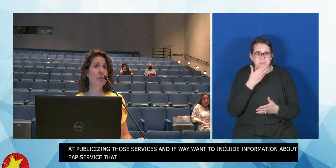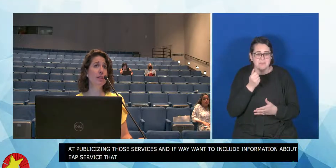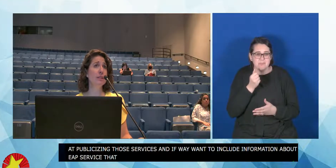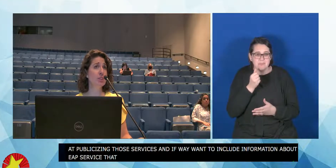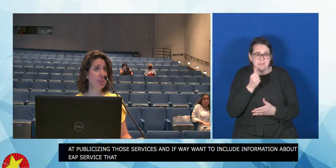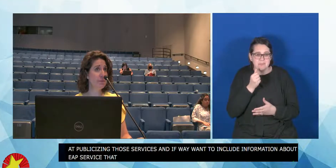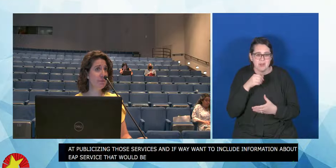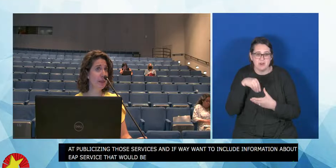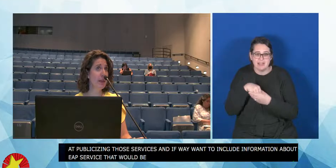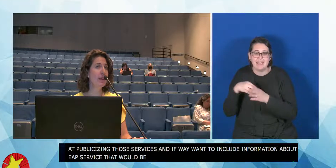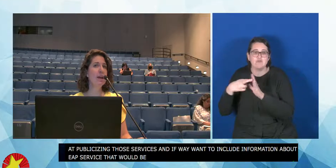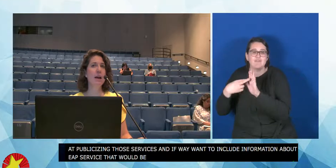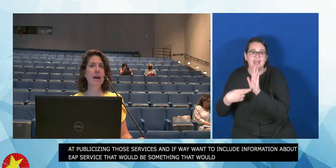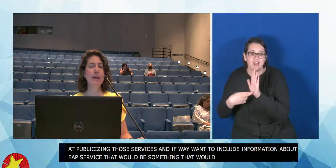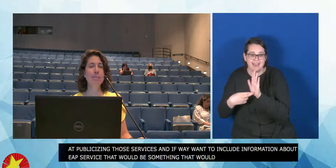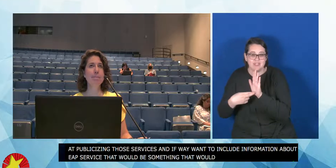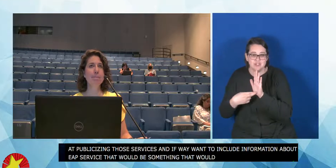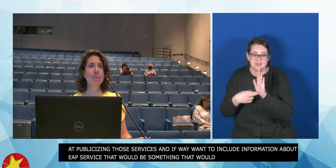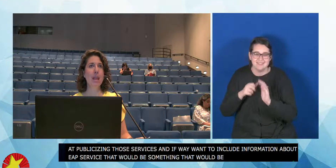to a regulation.